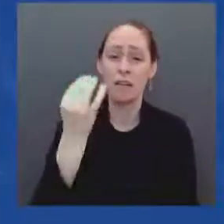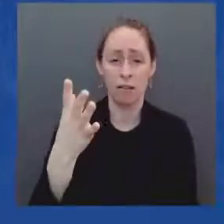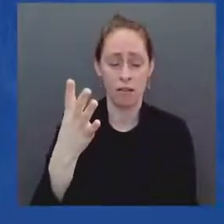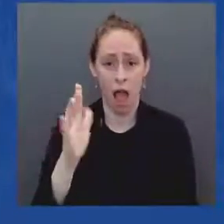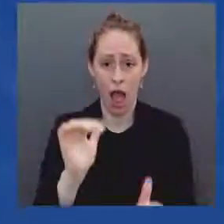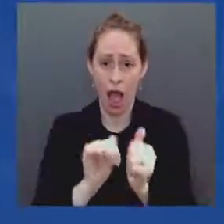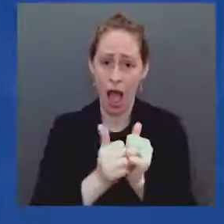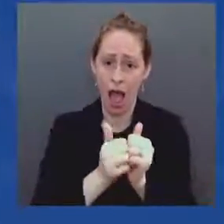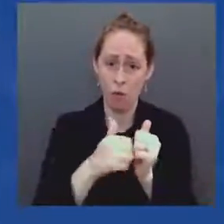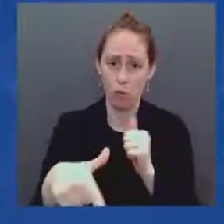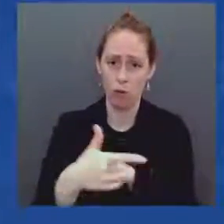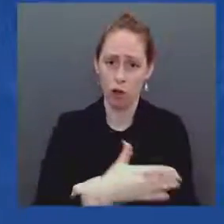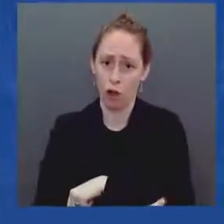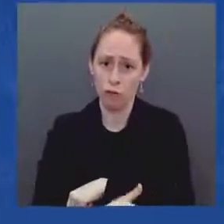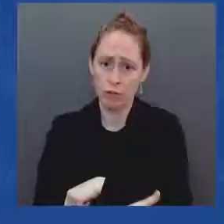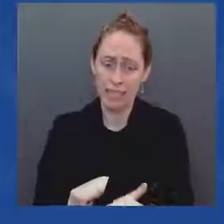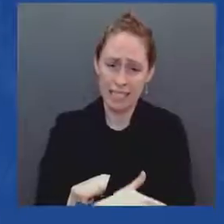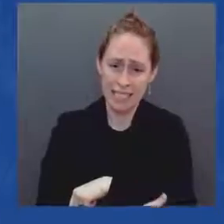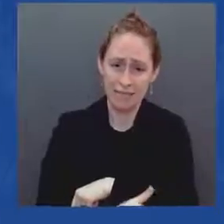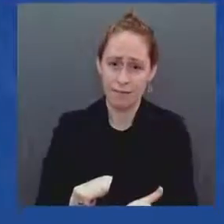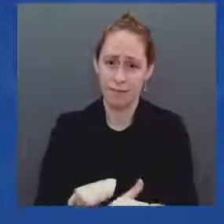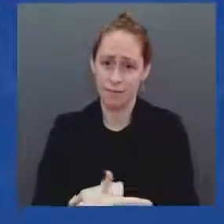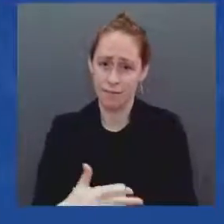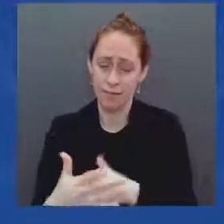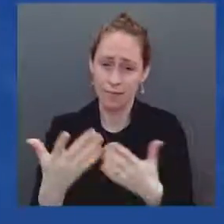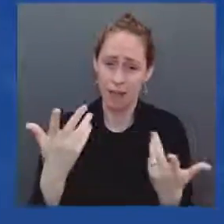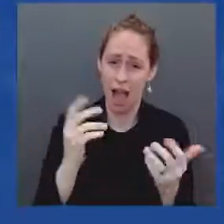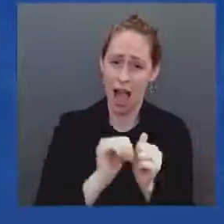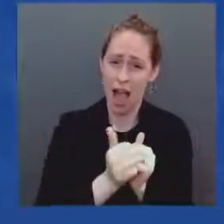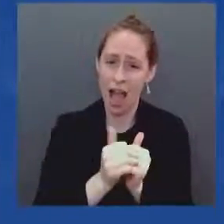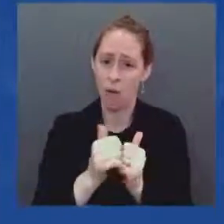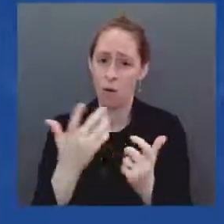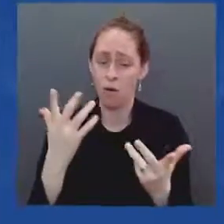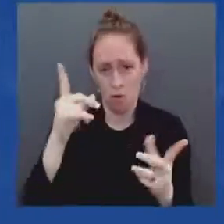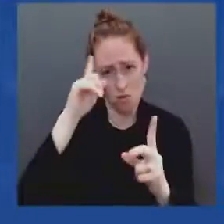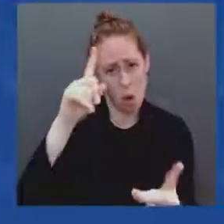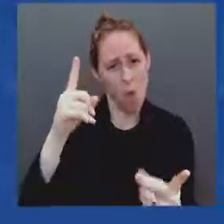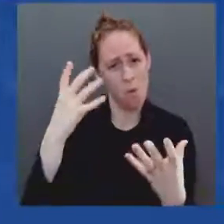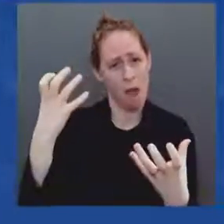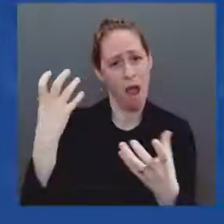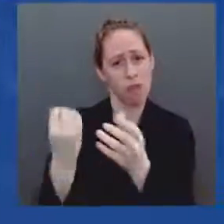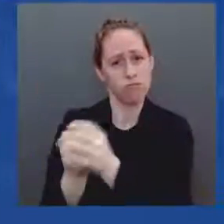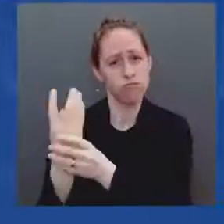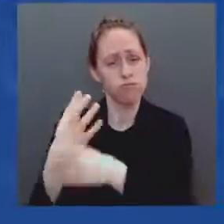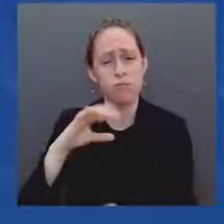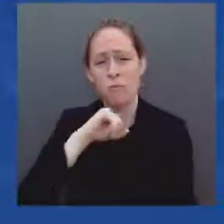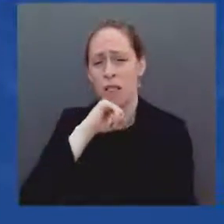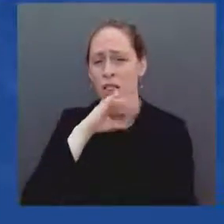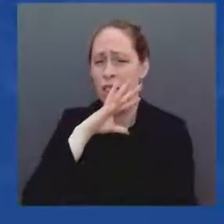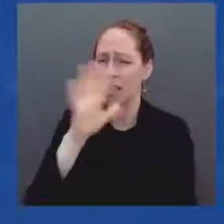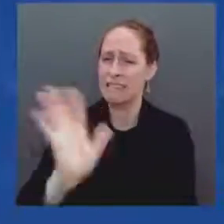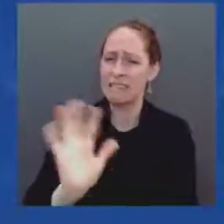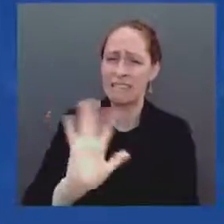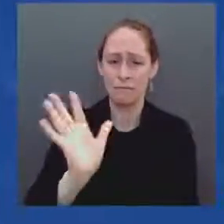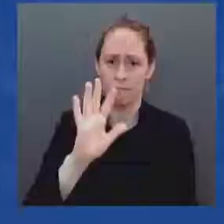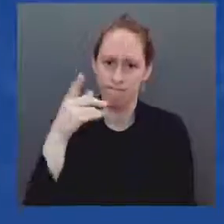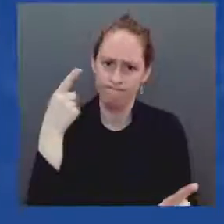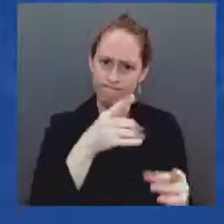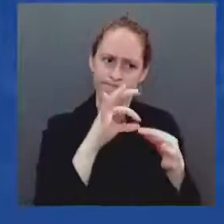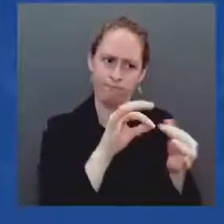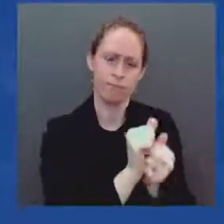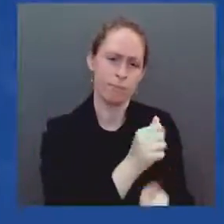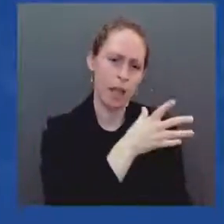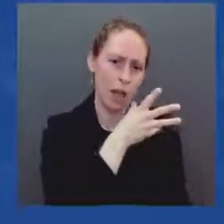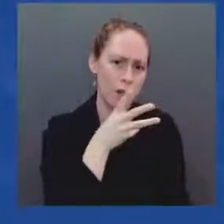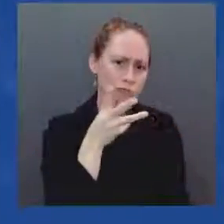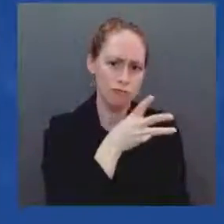it was a fairly novel idea, but a lot of you picked it up and moved beyond. And I know that,